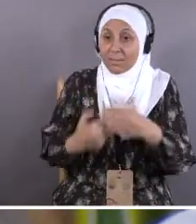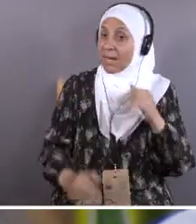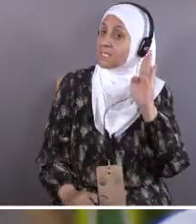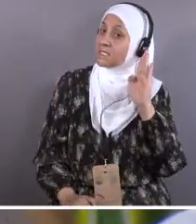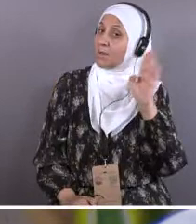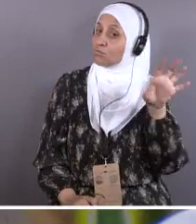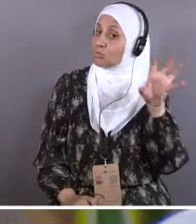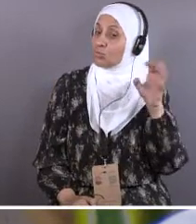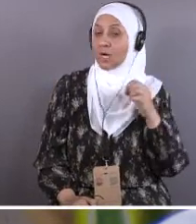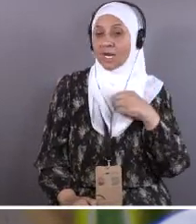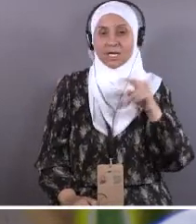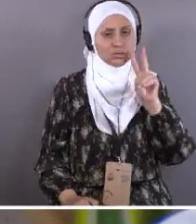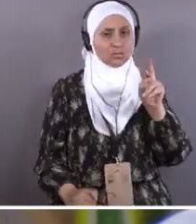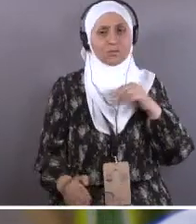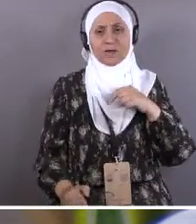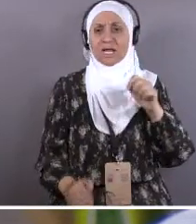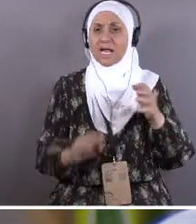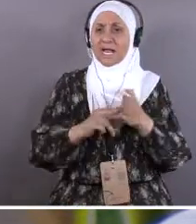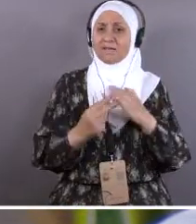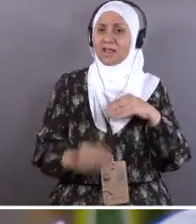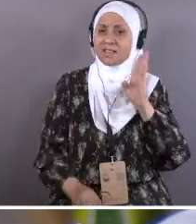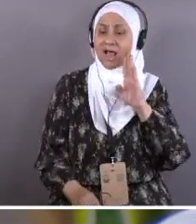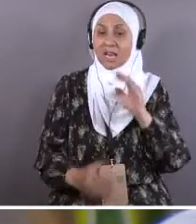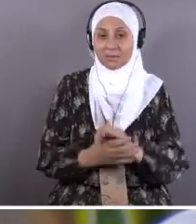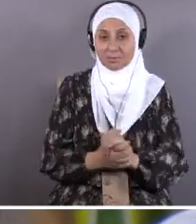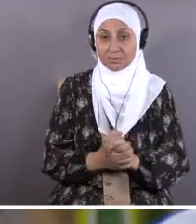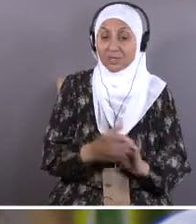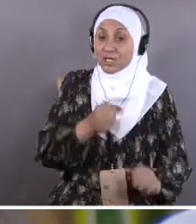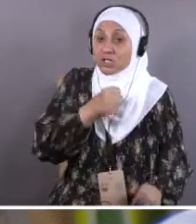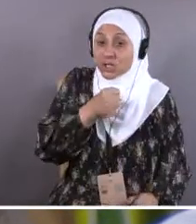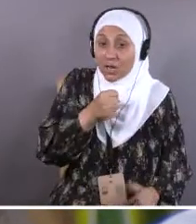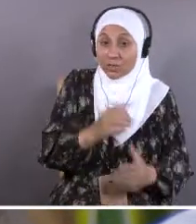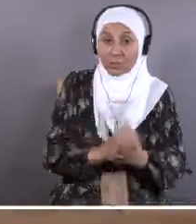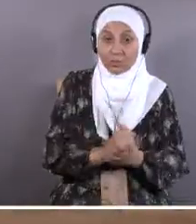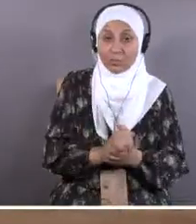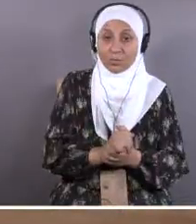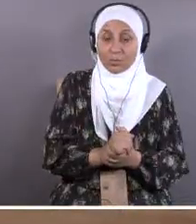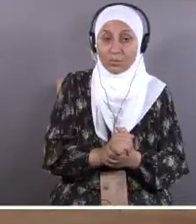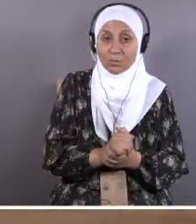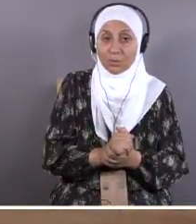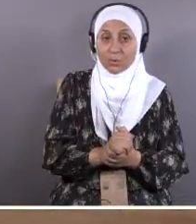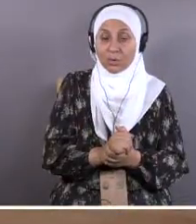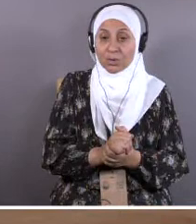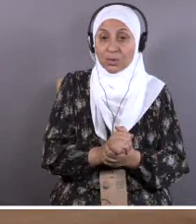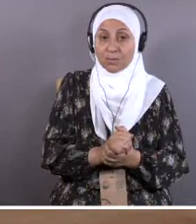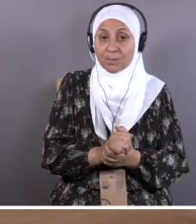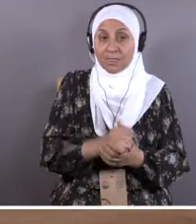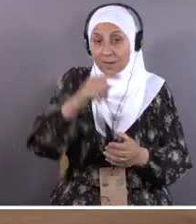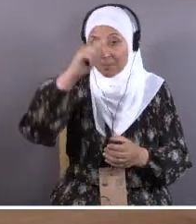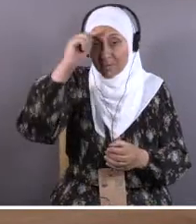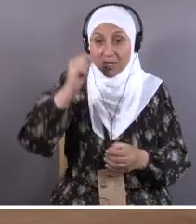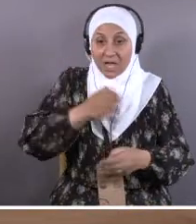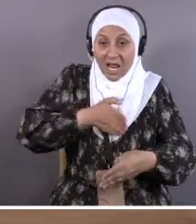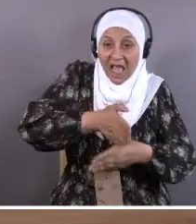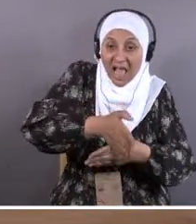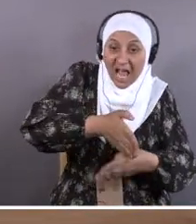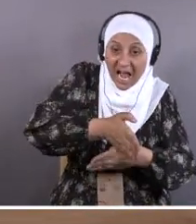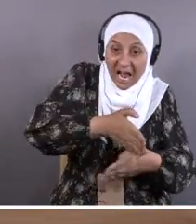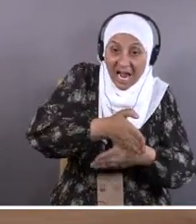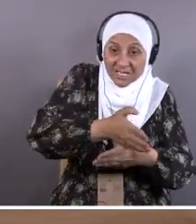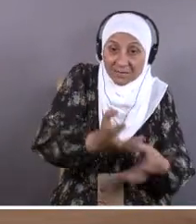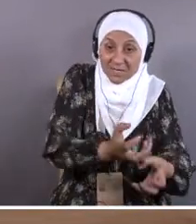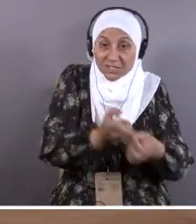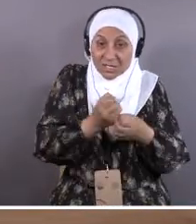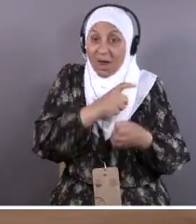used to take me with you. I used to accompany him to listen to the process or the thing that is being discussed.